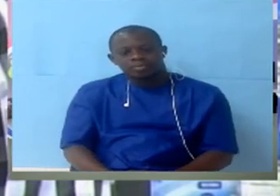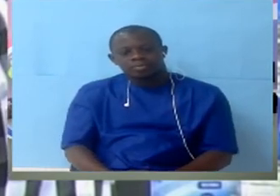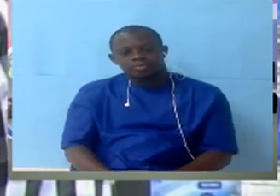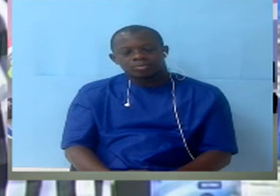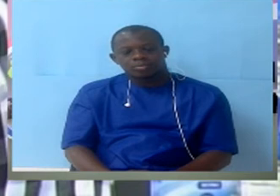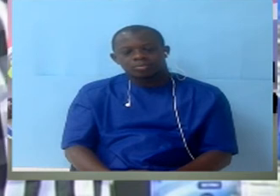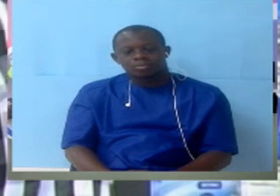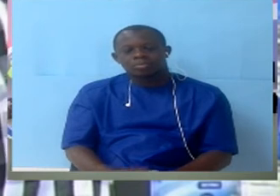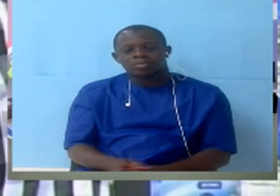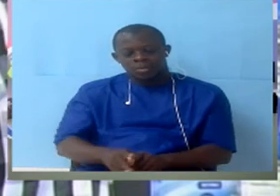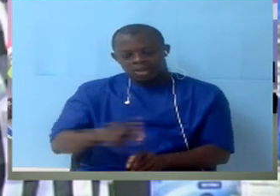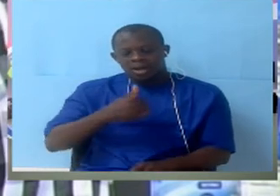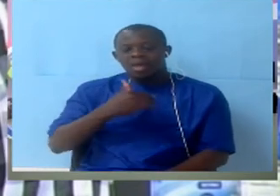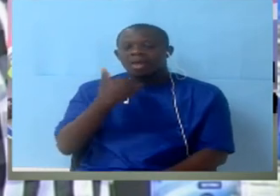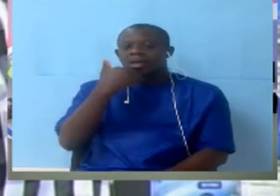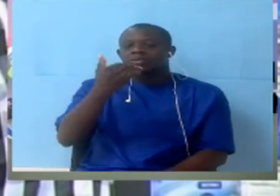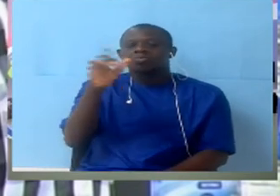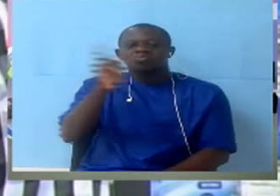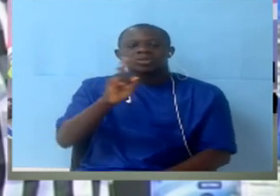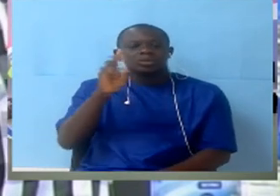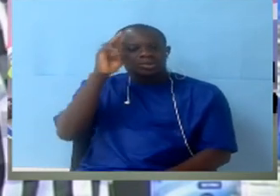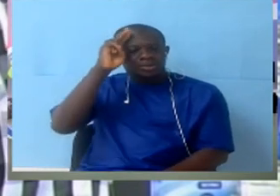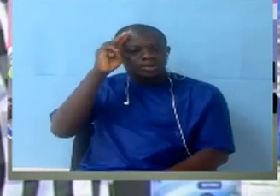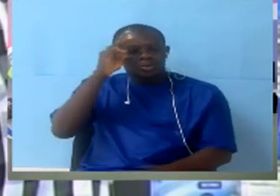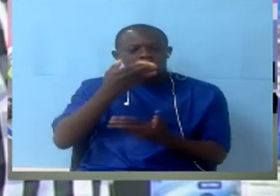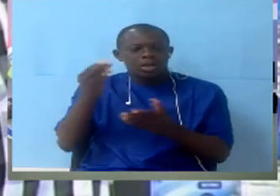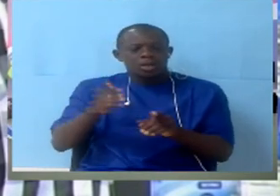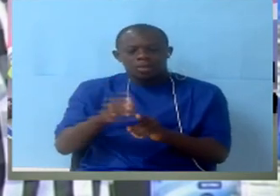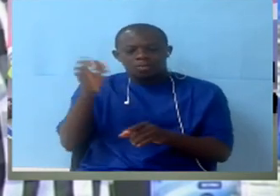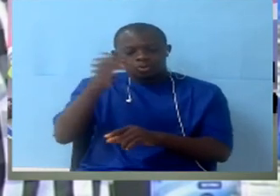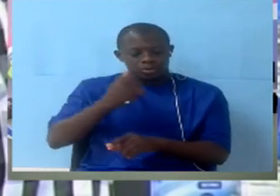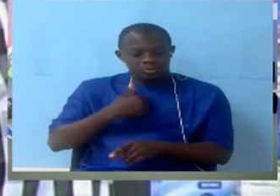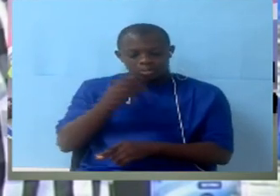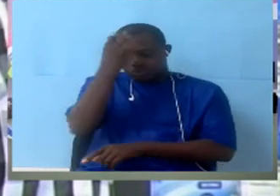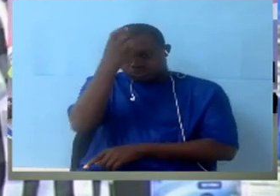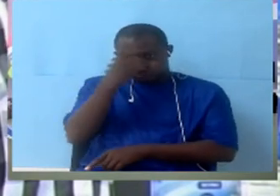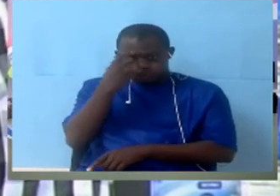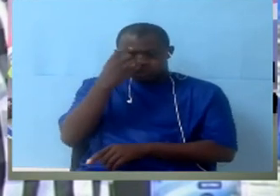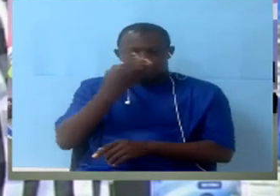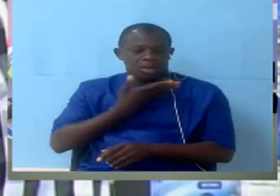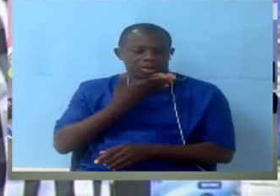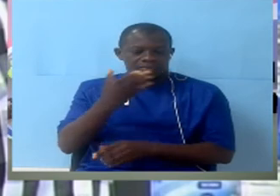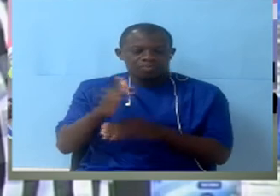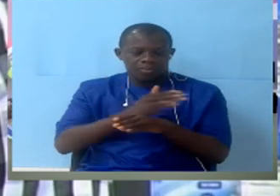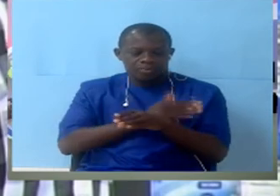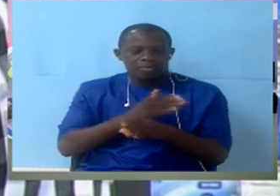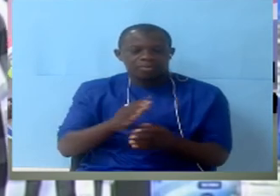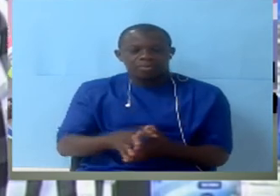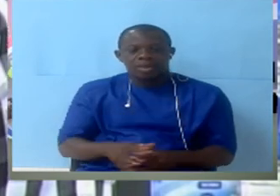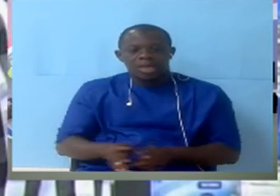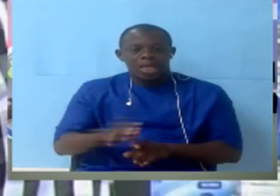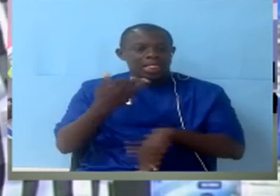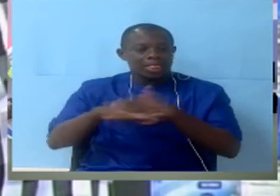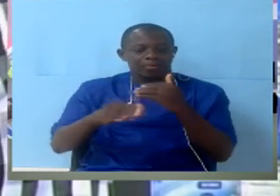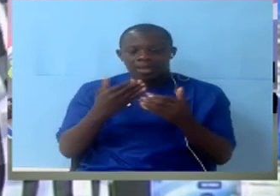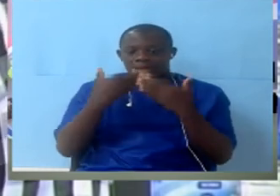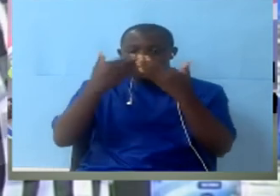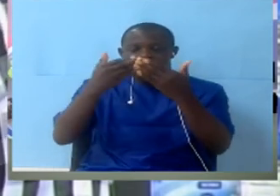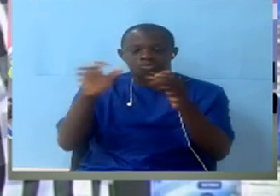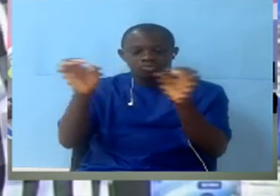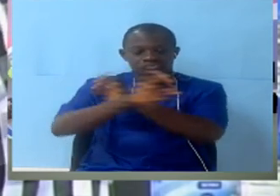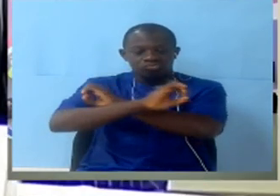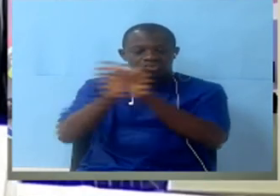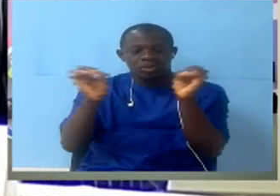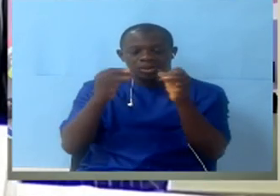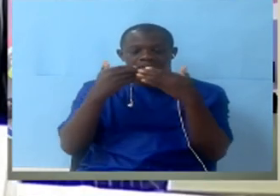because I asked them what was their reason because I was angry. And they didn't tell me anything.